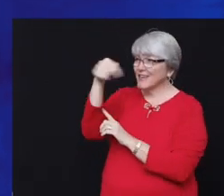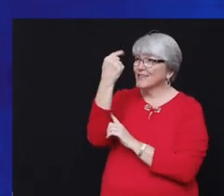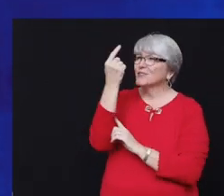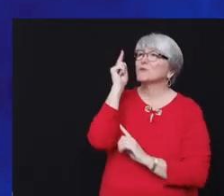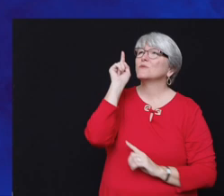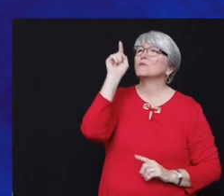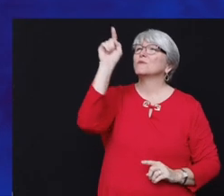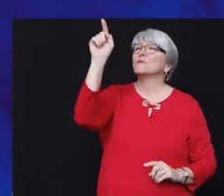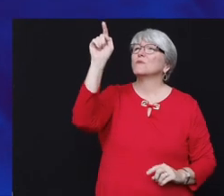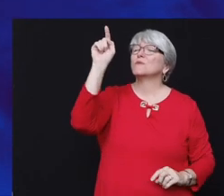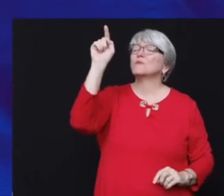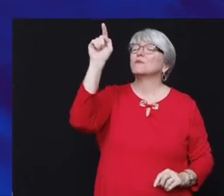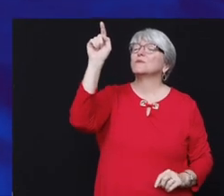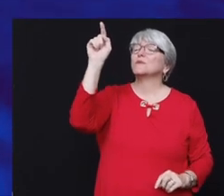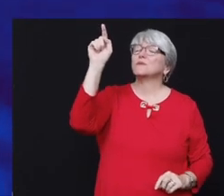Jesus, you.